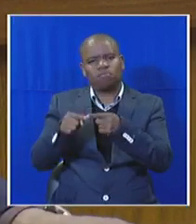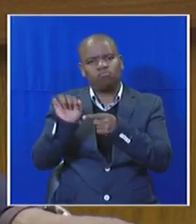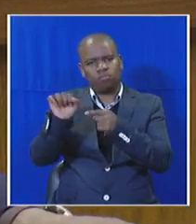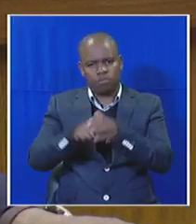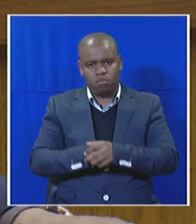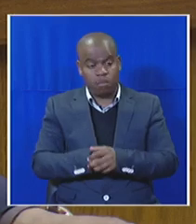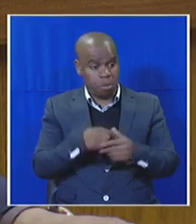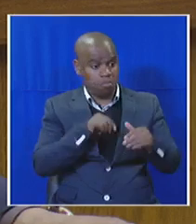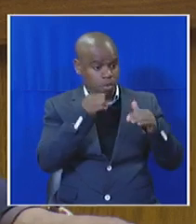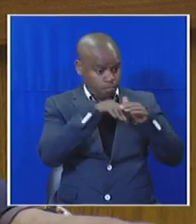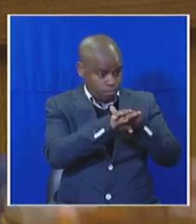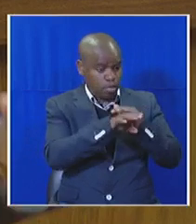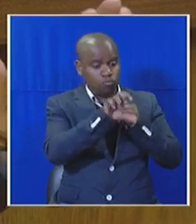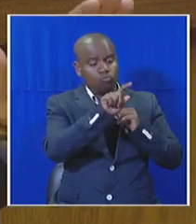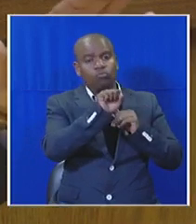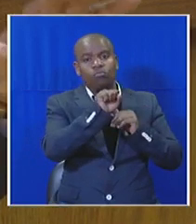stock exchange.